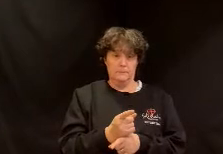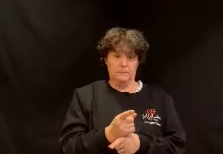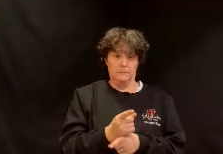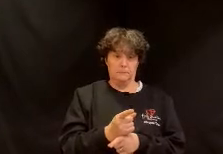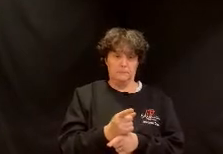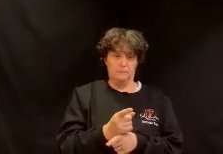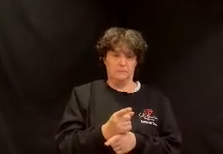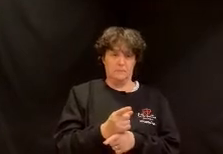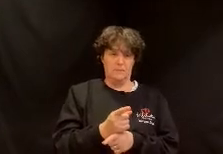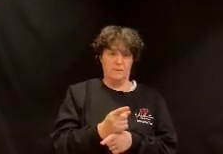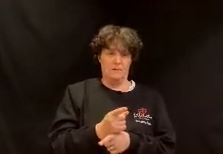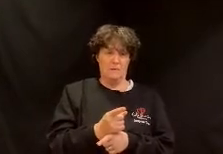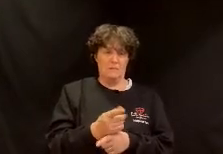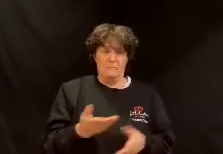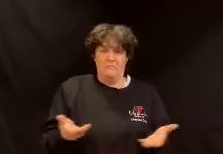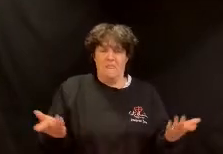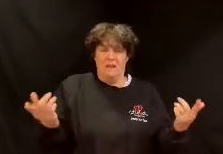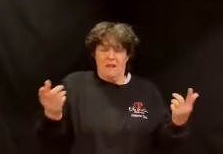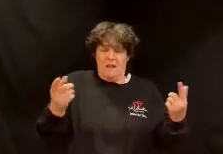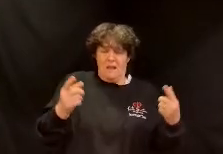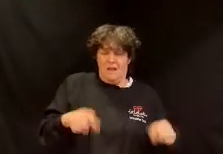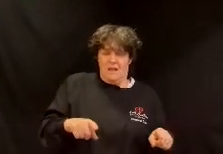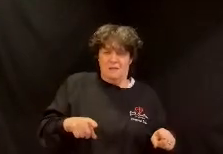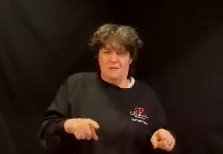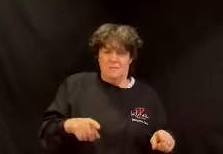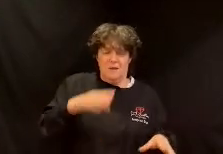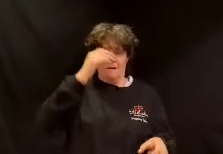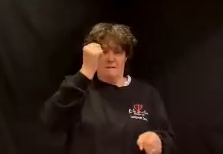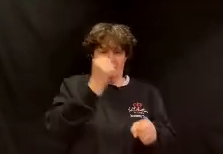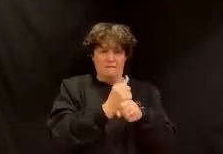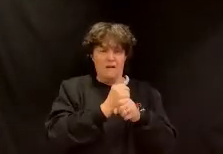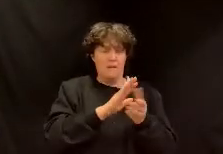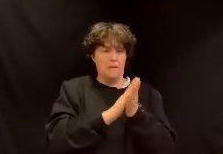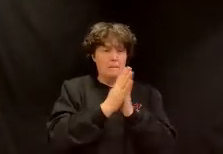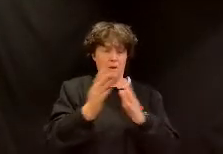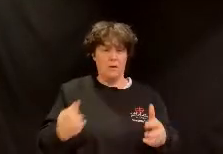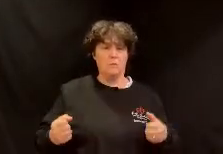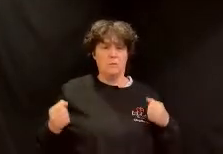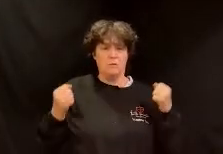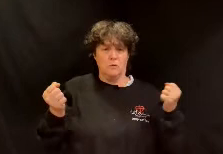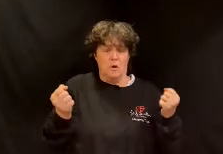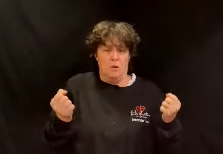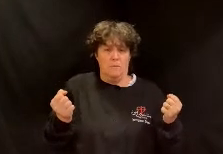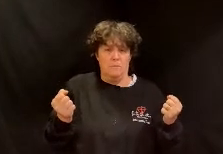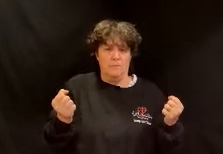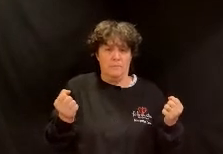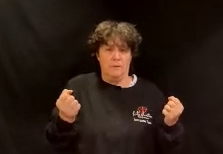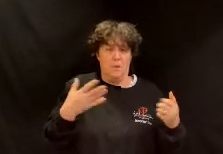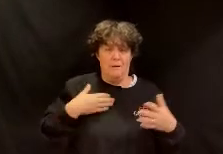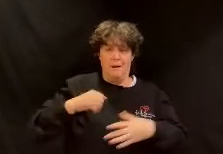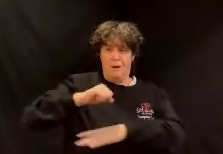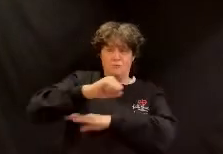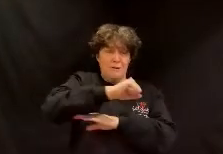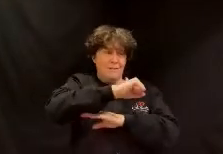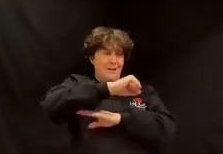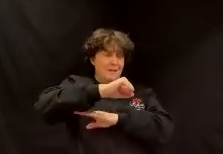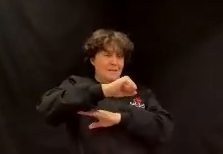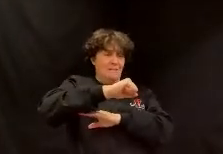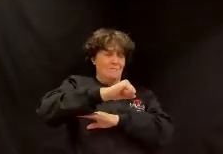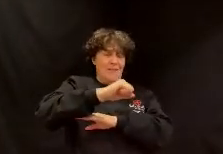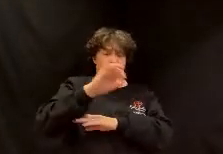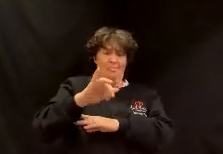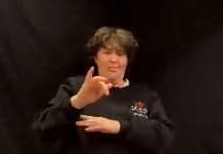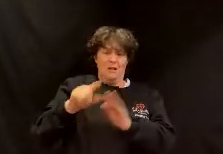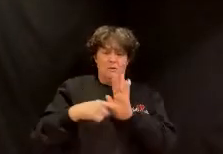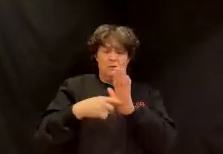You go through stuff. Your faith is going to be strengthened by what you're going through. When I have resistance, it's an opportunity to grow and